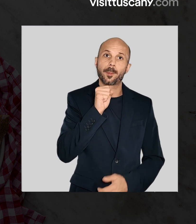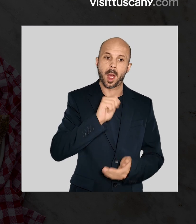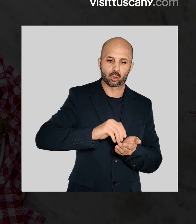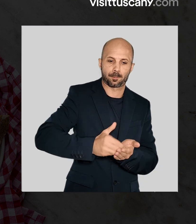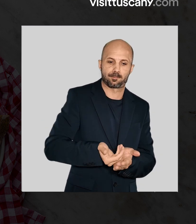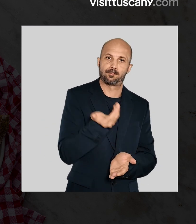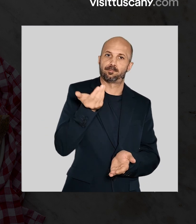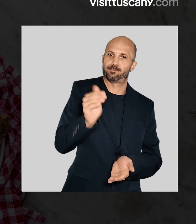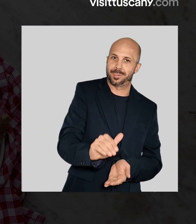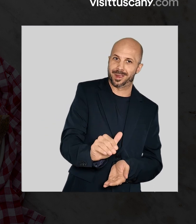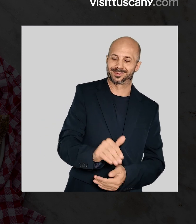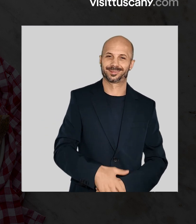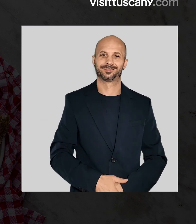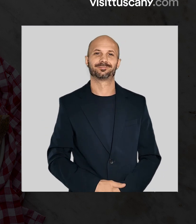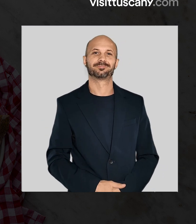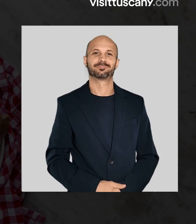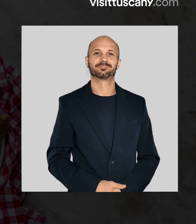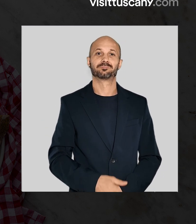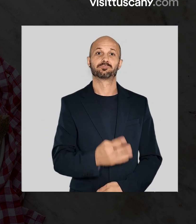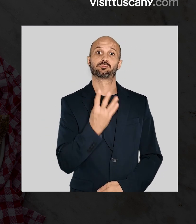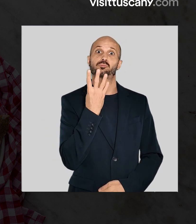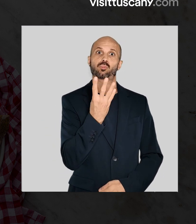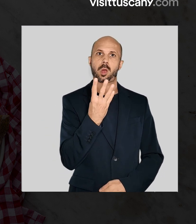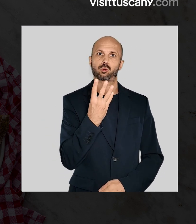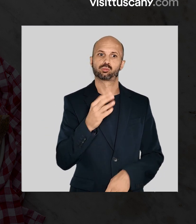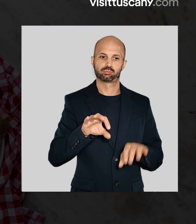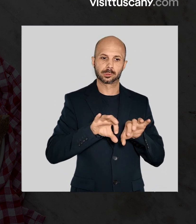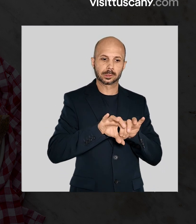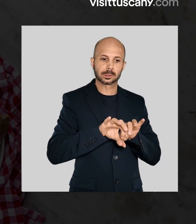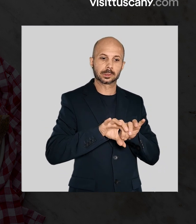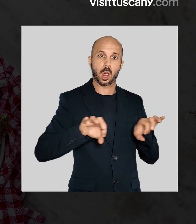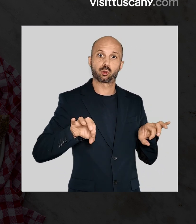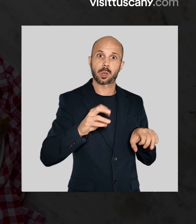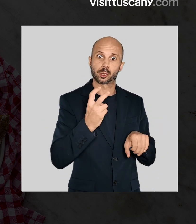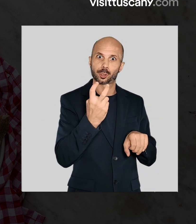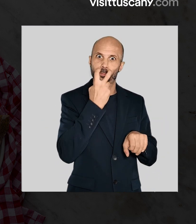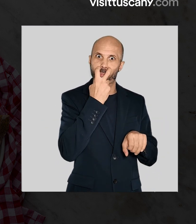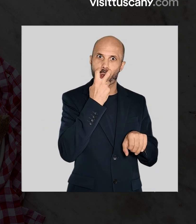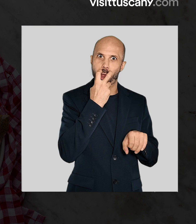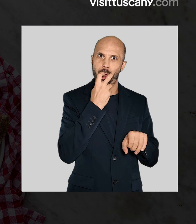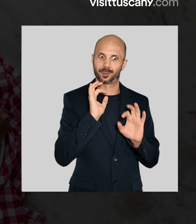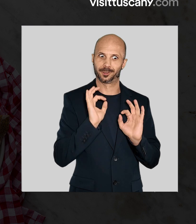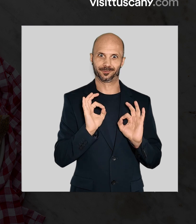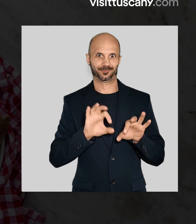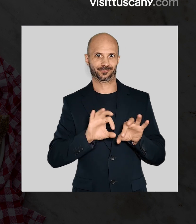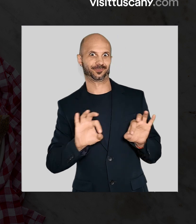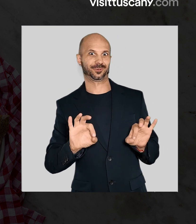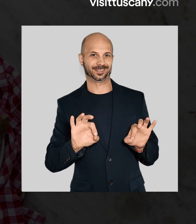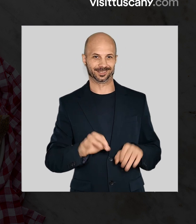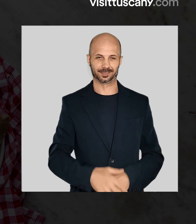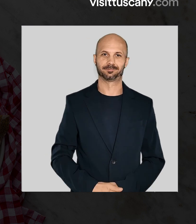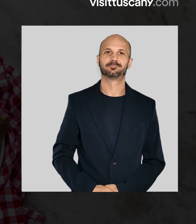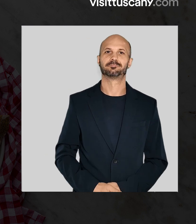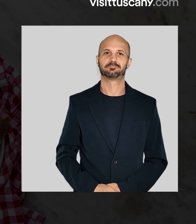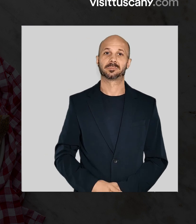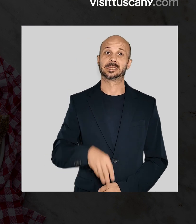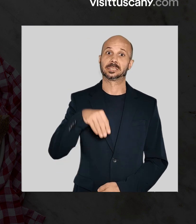tomato paste, 4 fresh pork sausages, black pepper, salt.